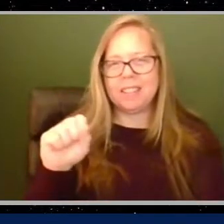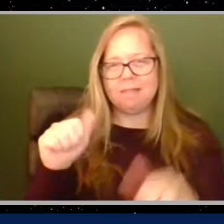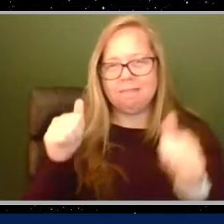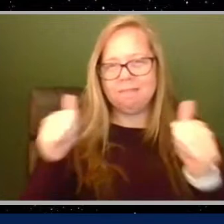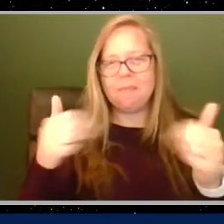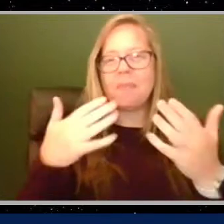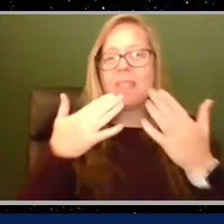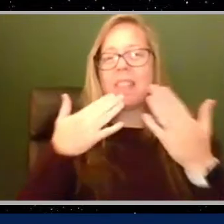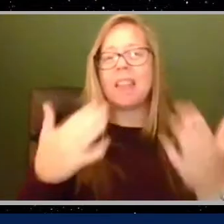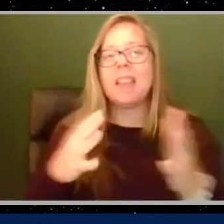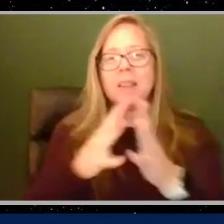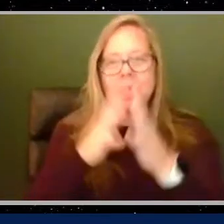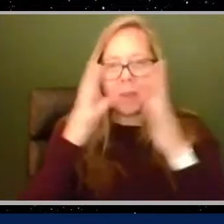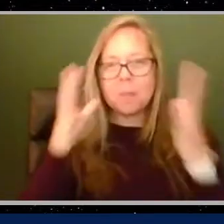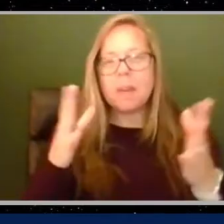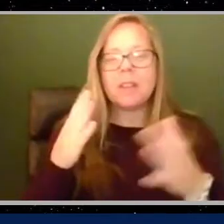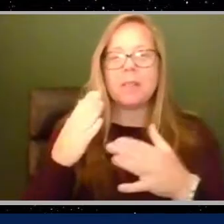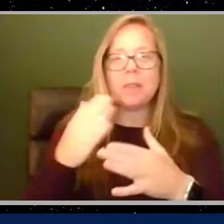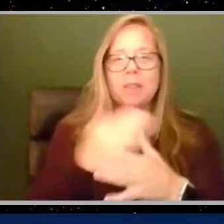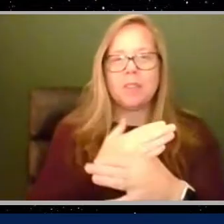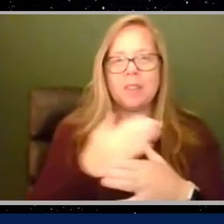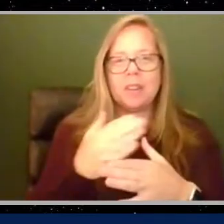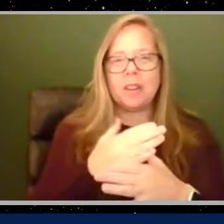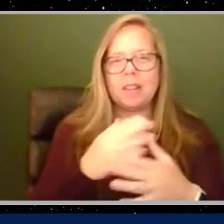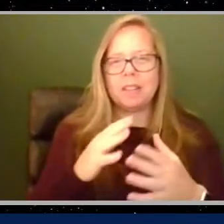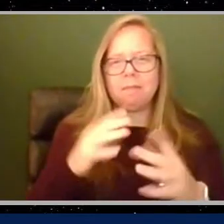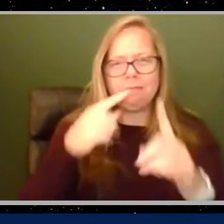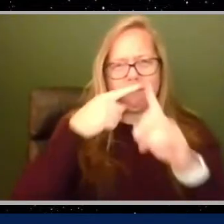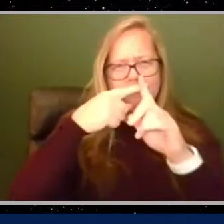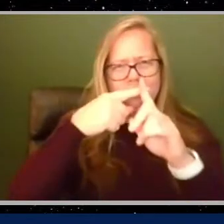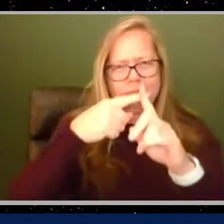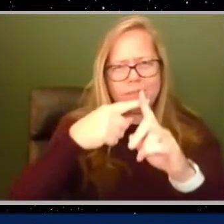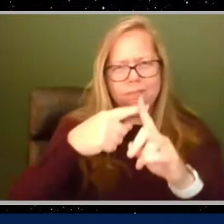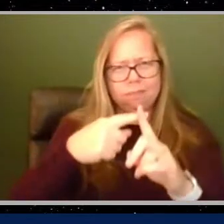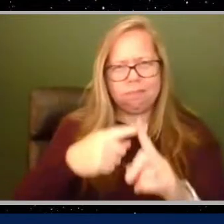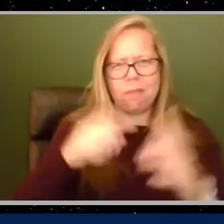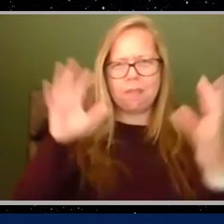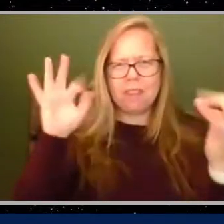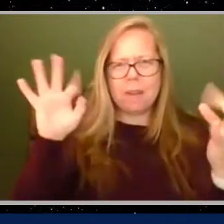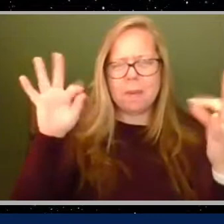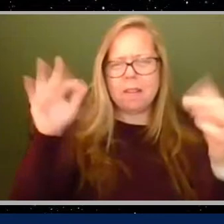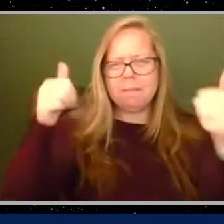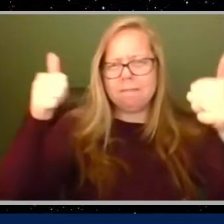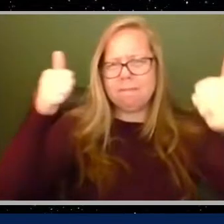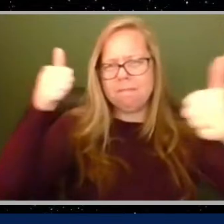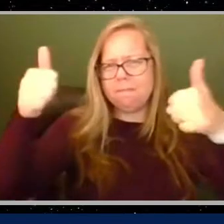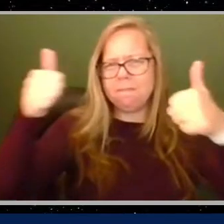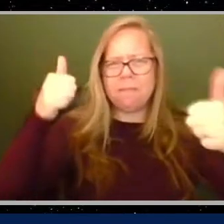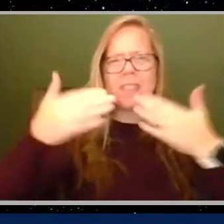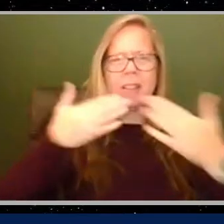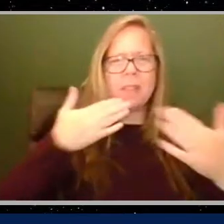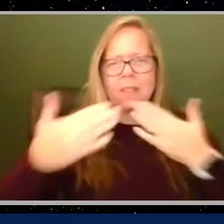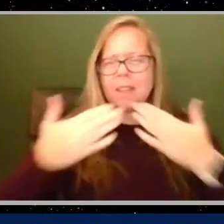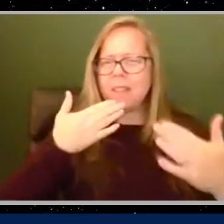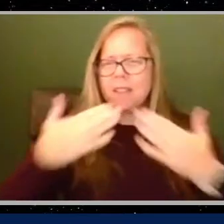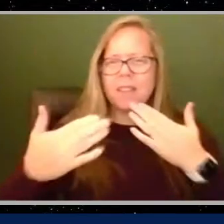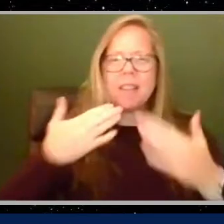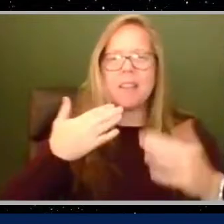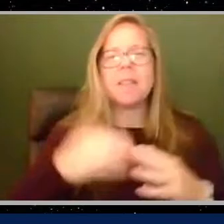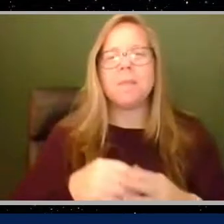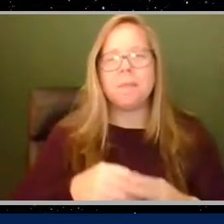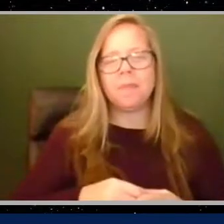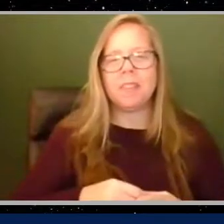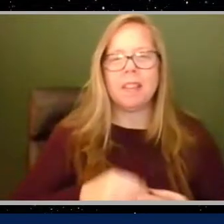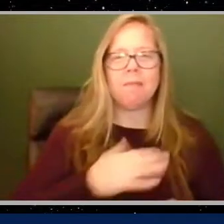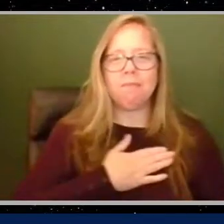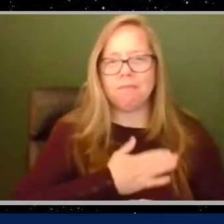for sharing this with us. There's so much nice feedback scrolling through the chat, people saying thank you for joining us and that sort of stuff. So glad y'all enjoyed